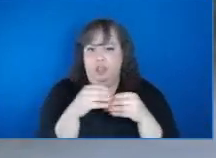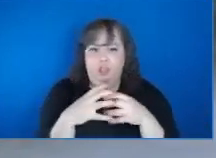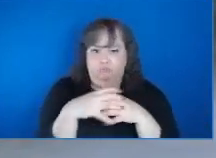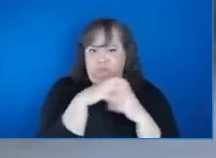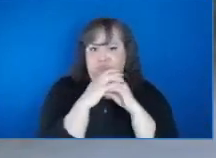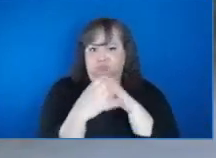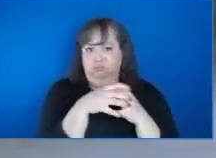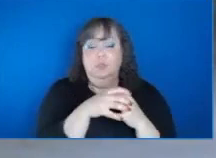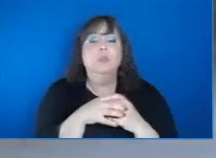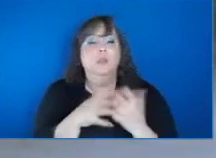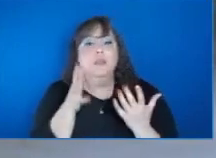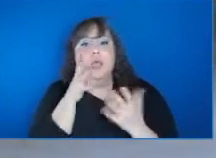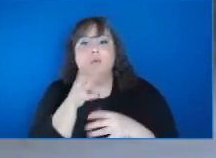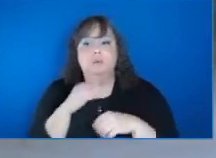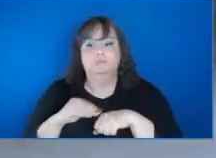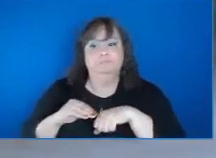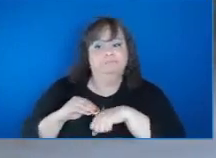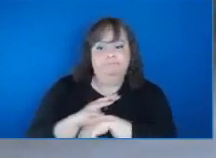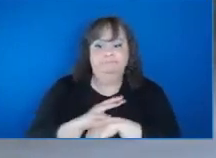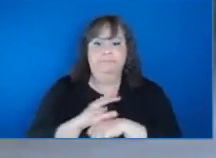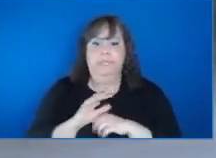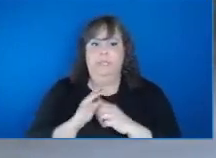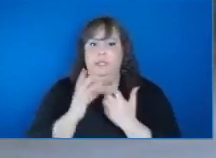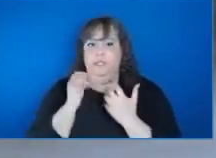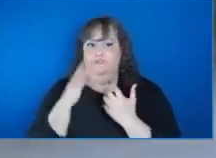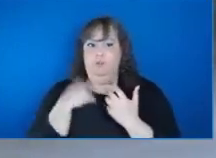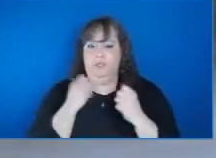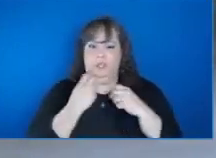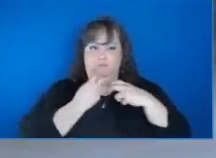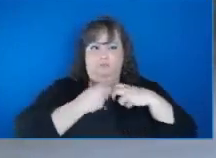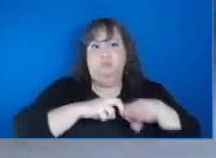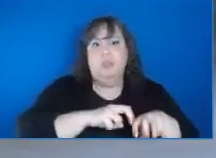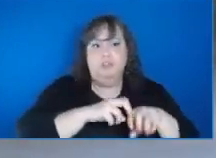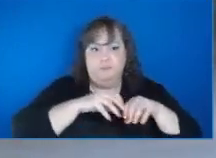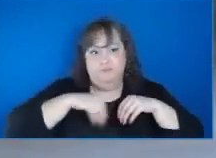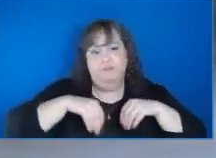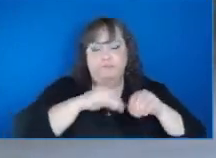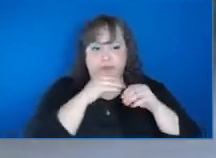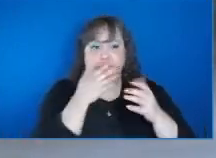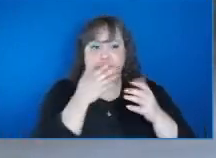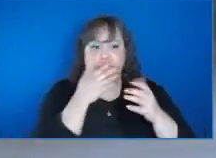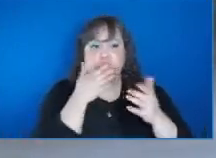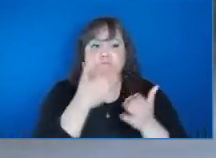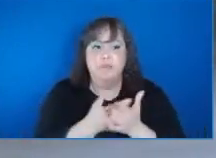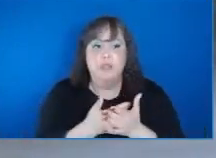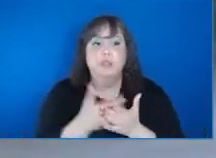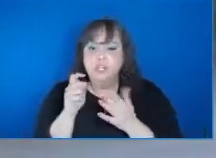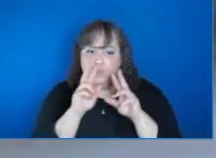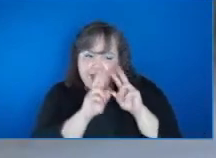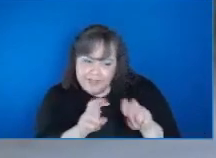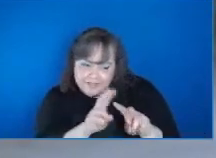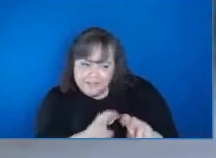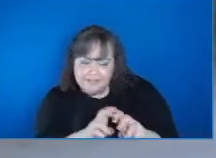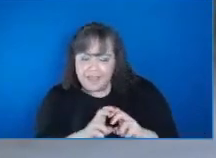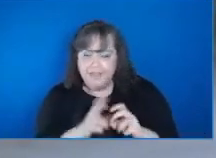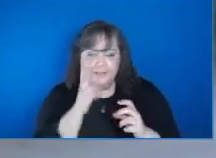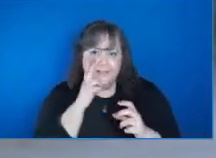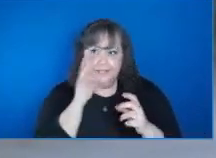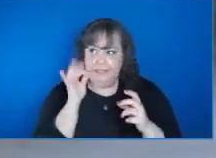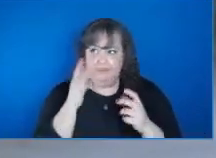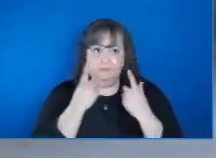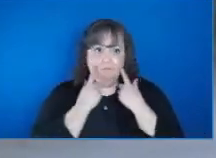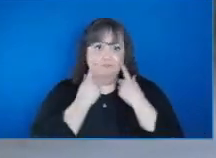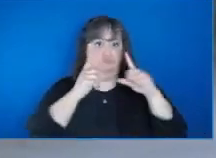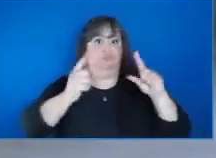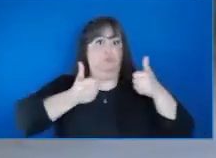the momentum. So we need to really assess that data and understand how well did this technique work. We also have some other techniques